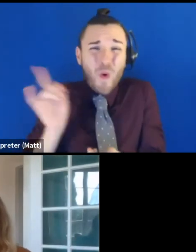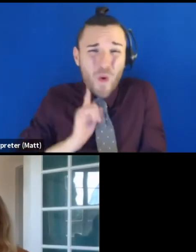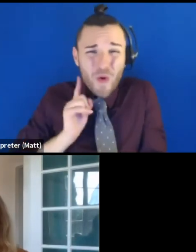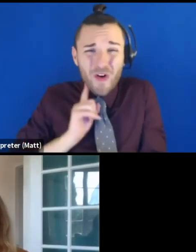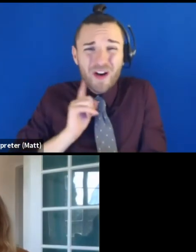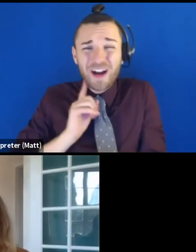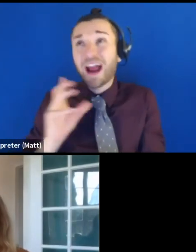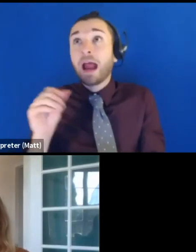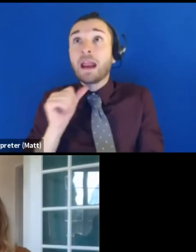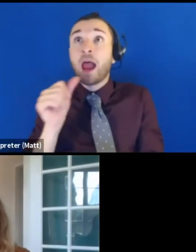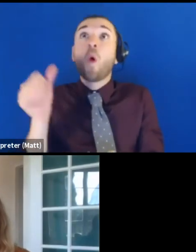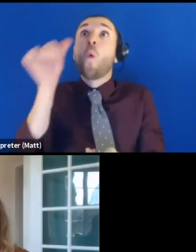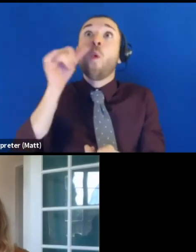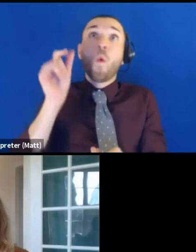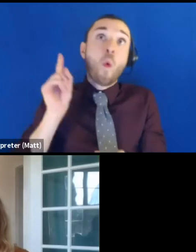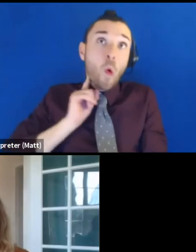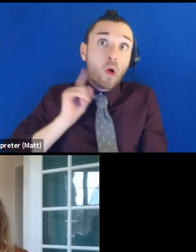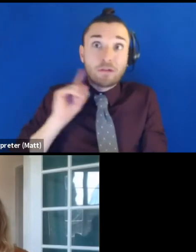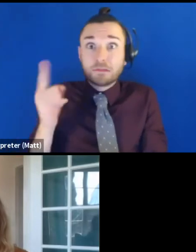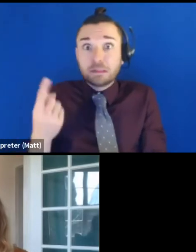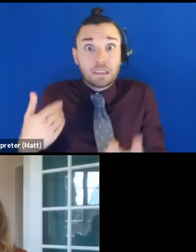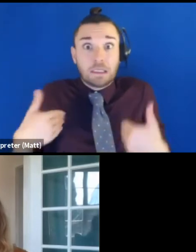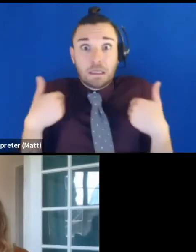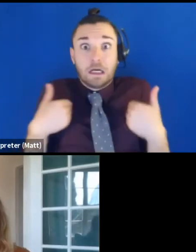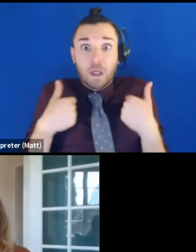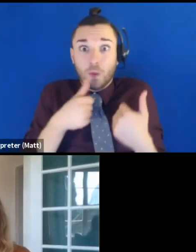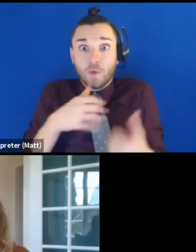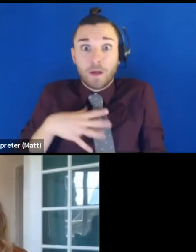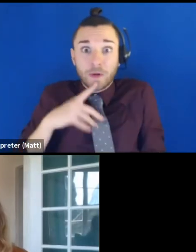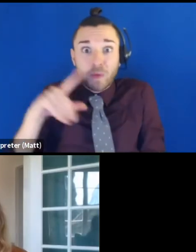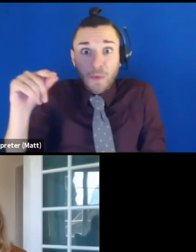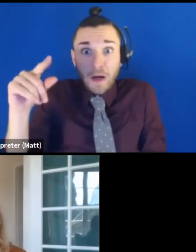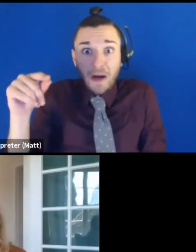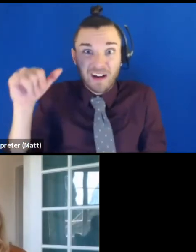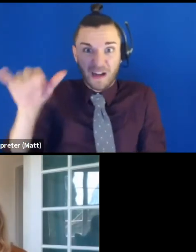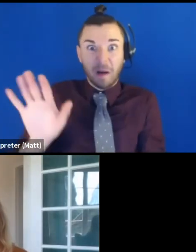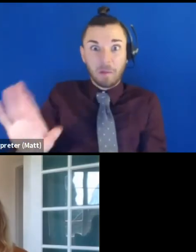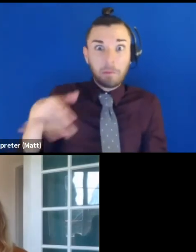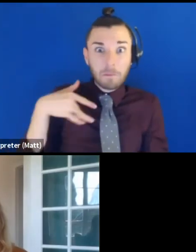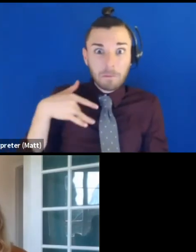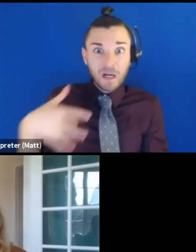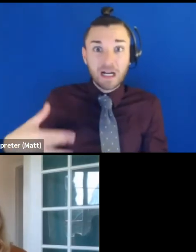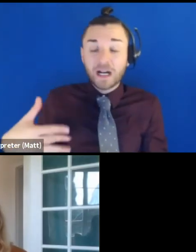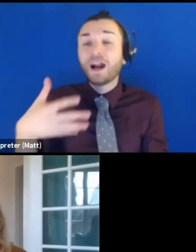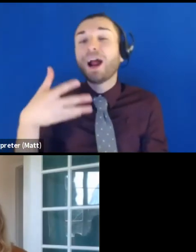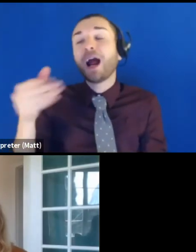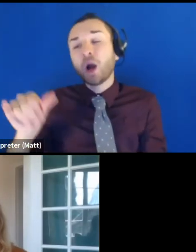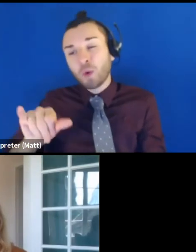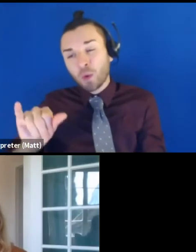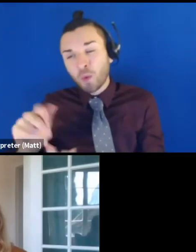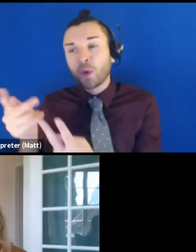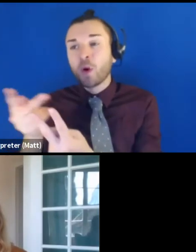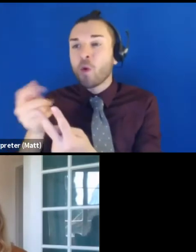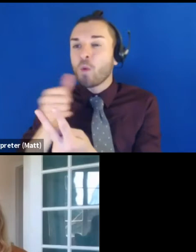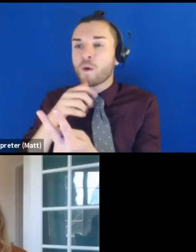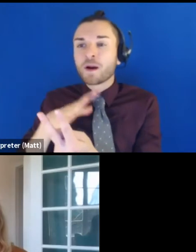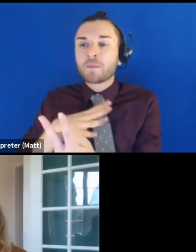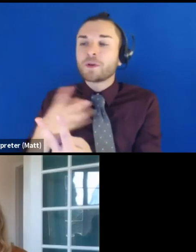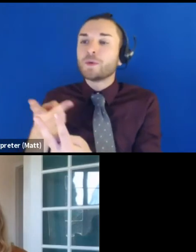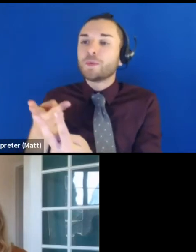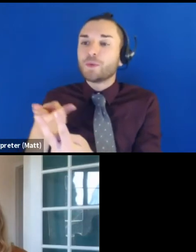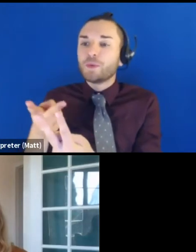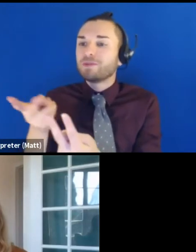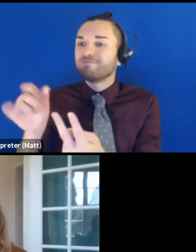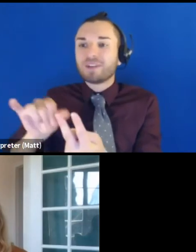just like, they're just young women in their 20s. The great thing about the show is that the show, the women themselves are